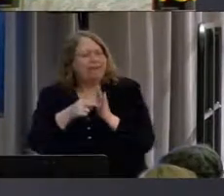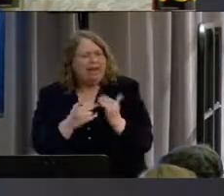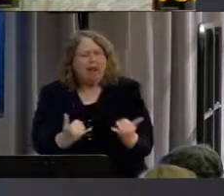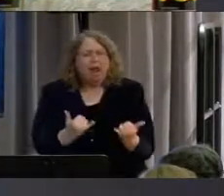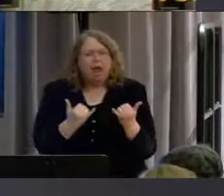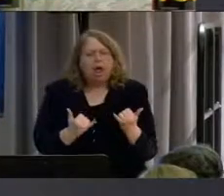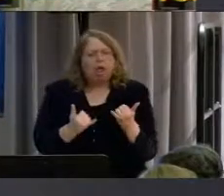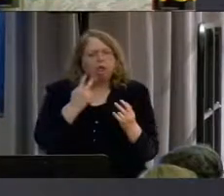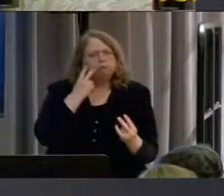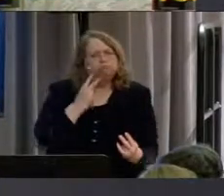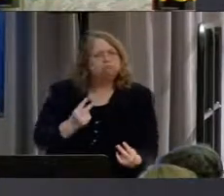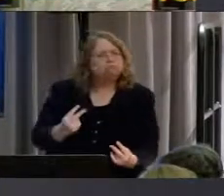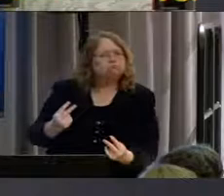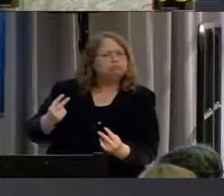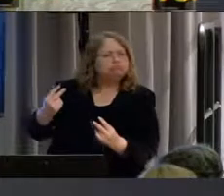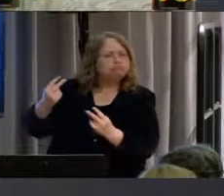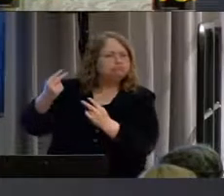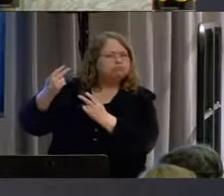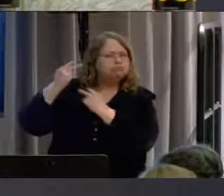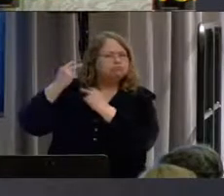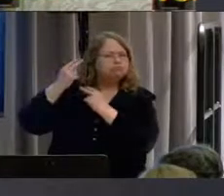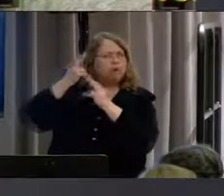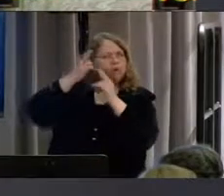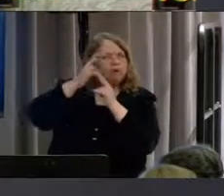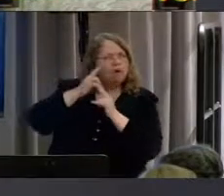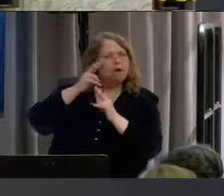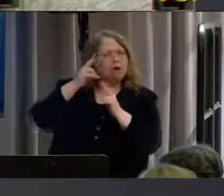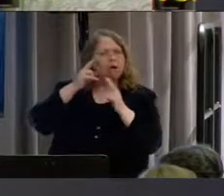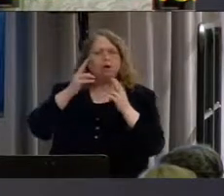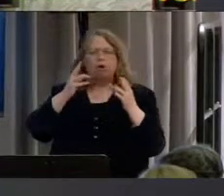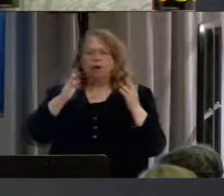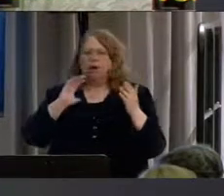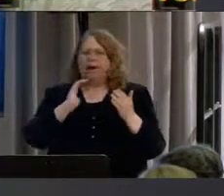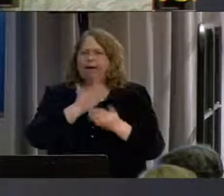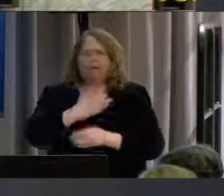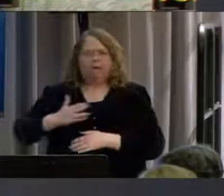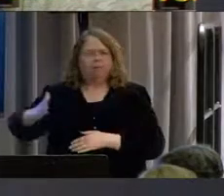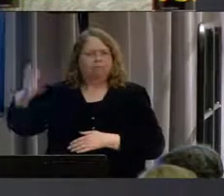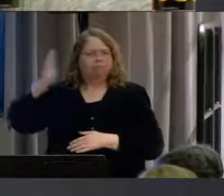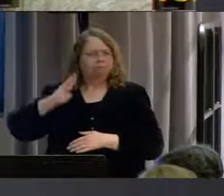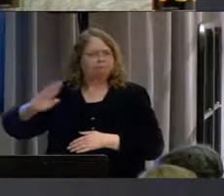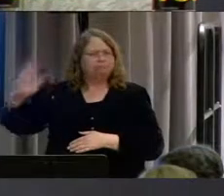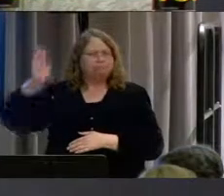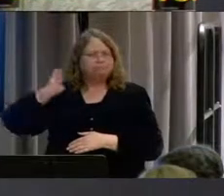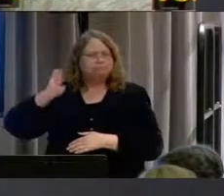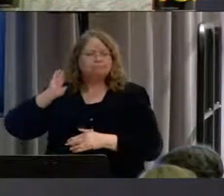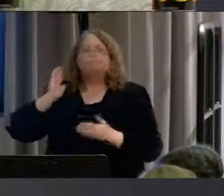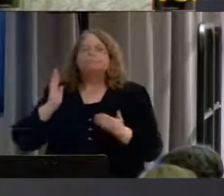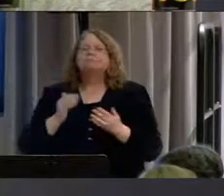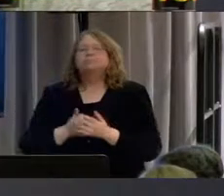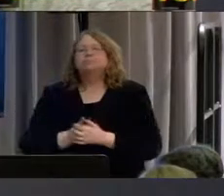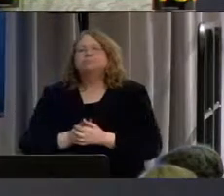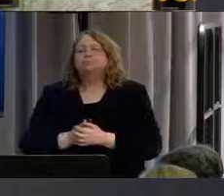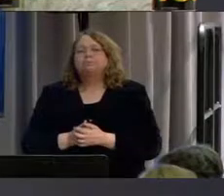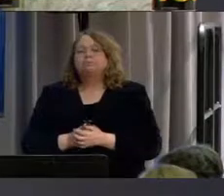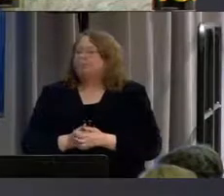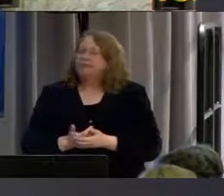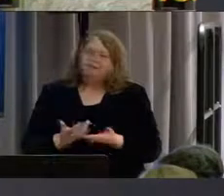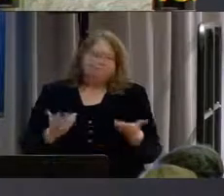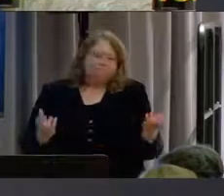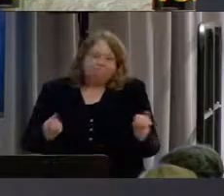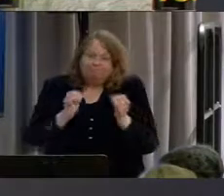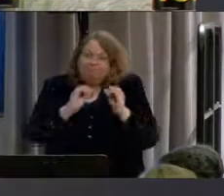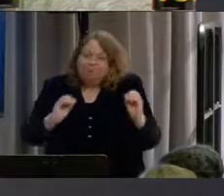about commemorating and honoring our past? And I think there's no